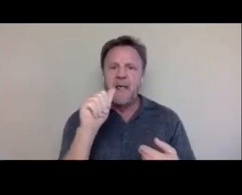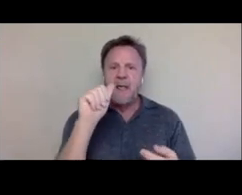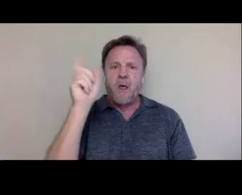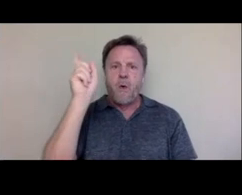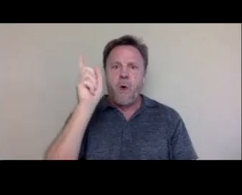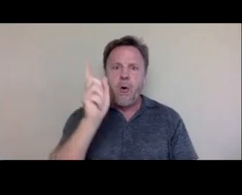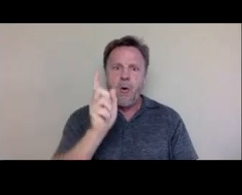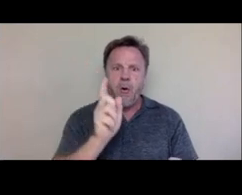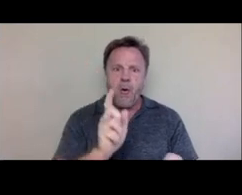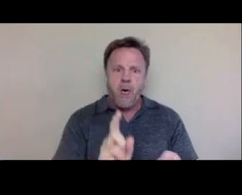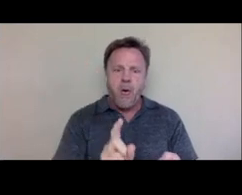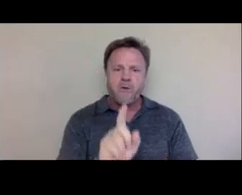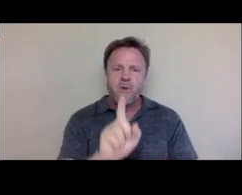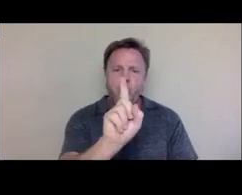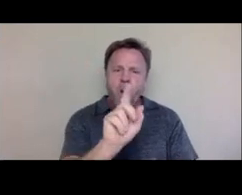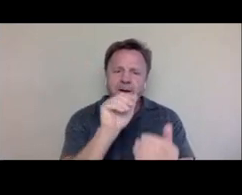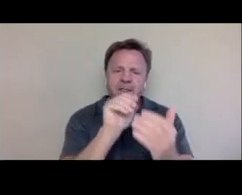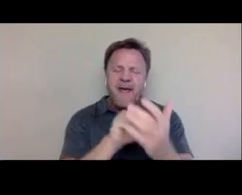way down to